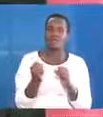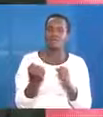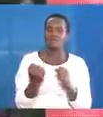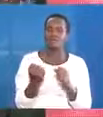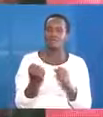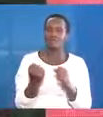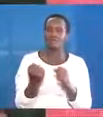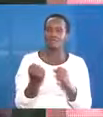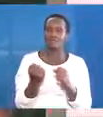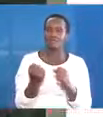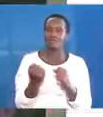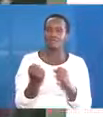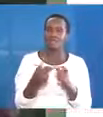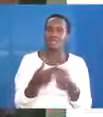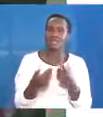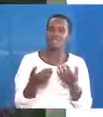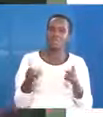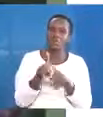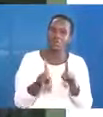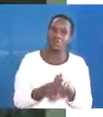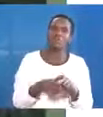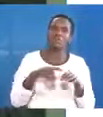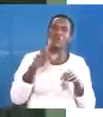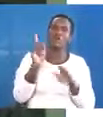Then ministers are going to be sitting in the National Assembly.